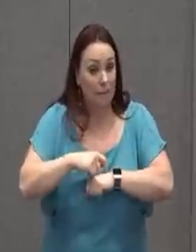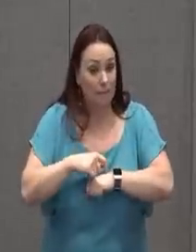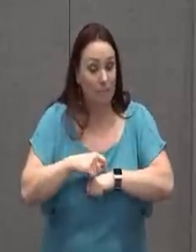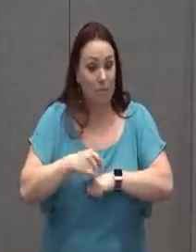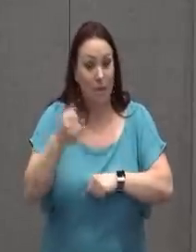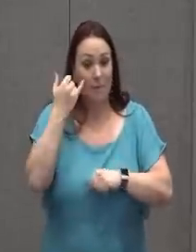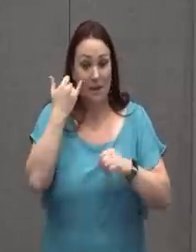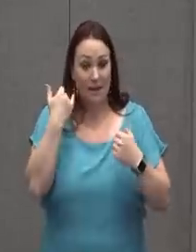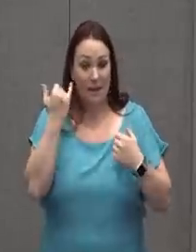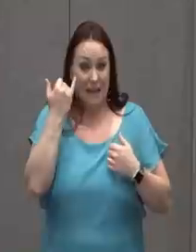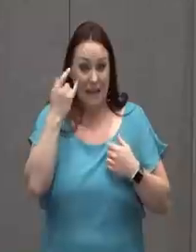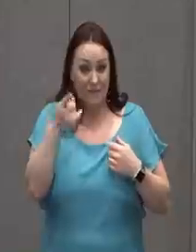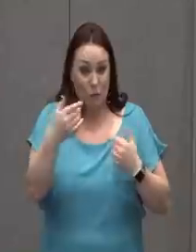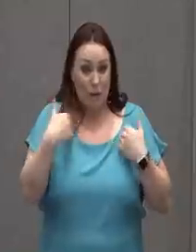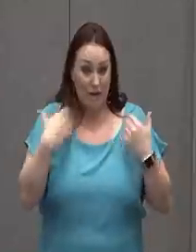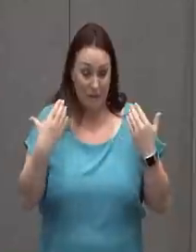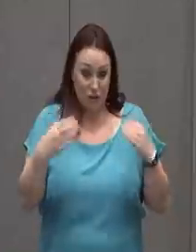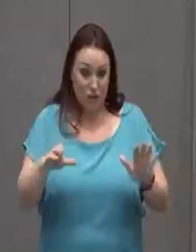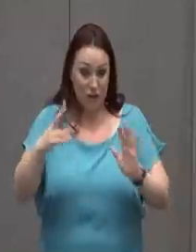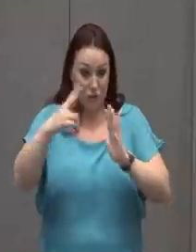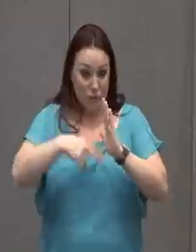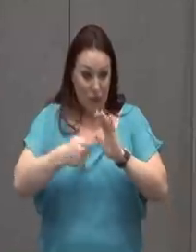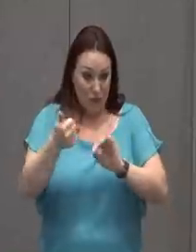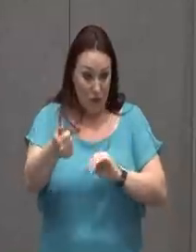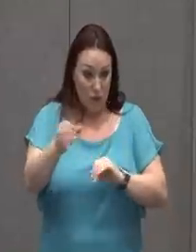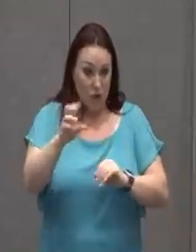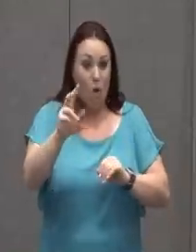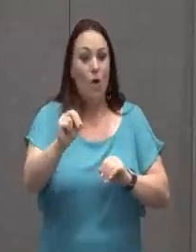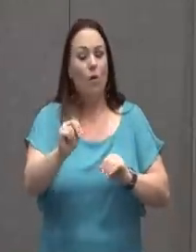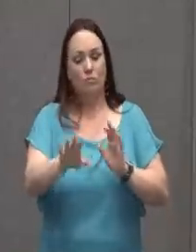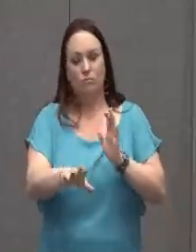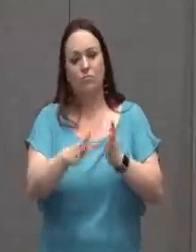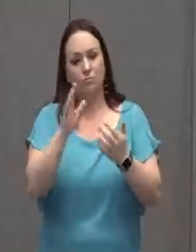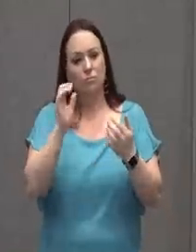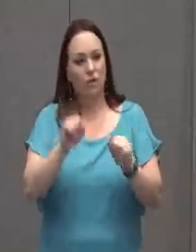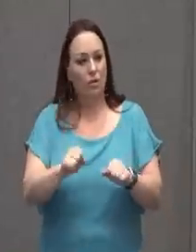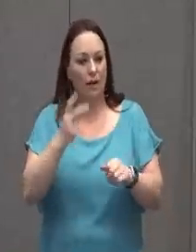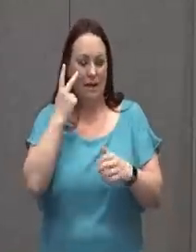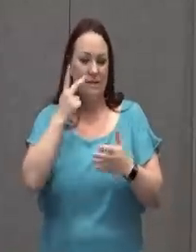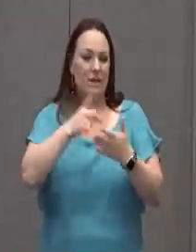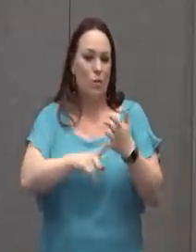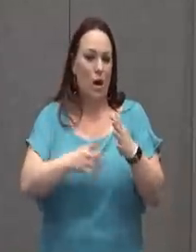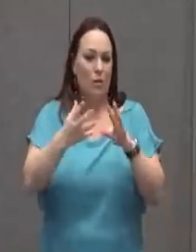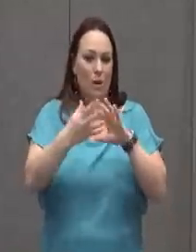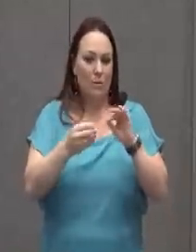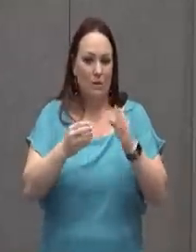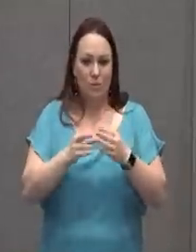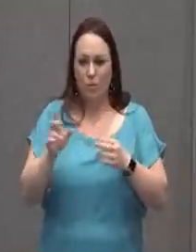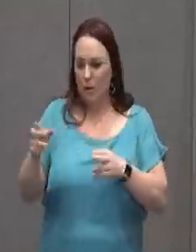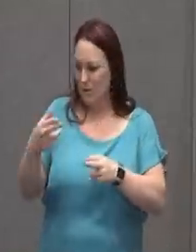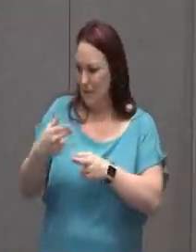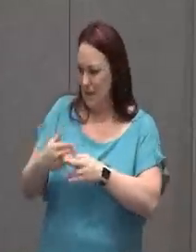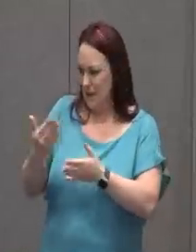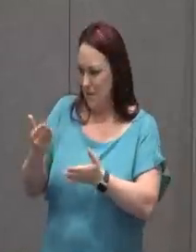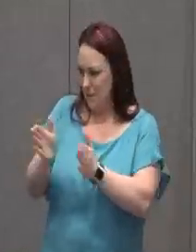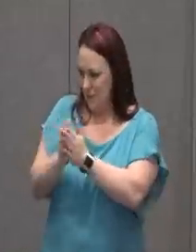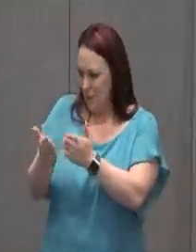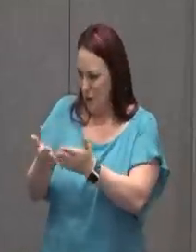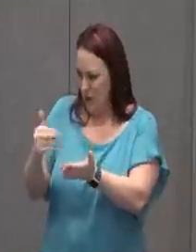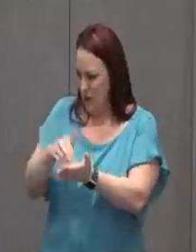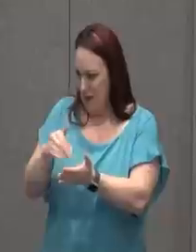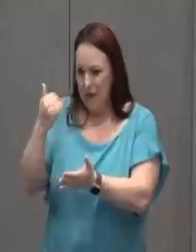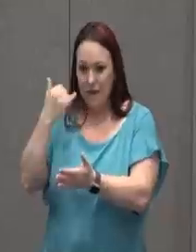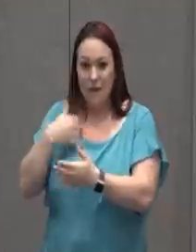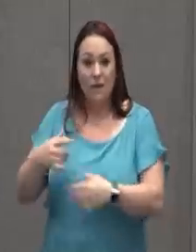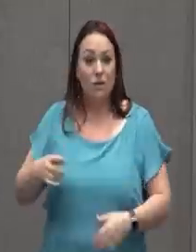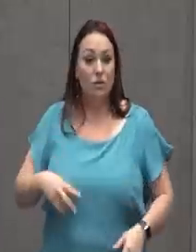get a chance to read this on your own, you can find out what I missed. And what was the name of the book again, just in case, because you know